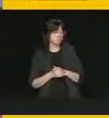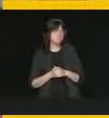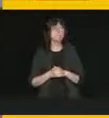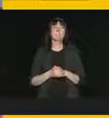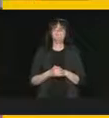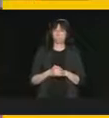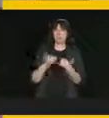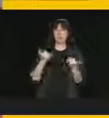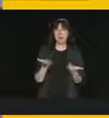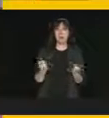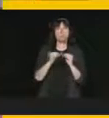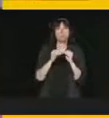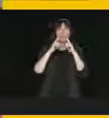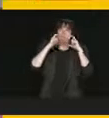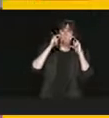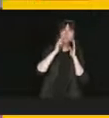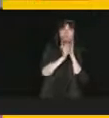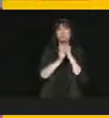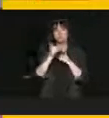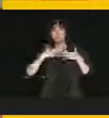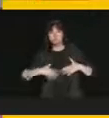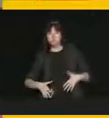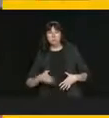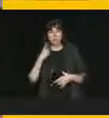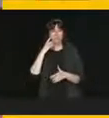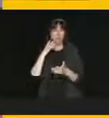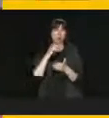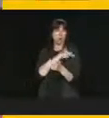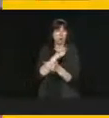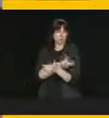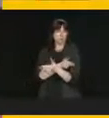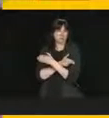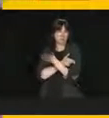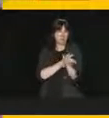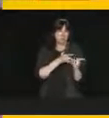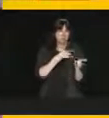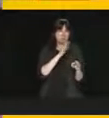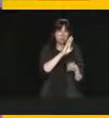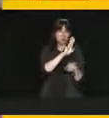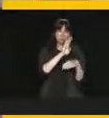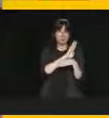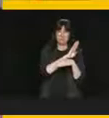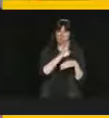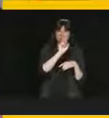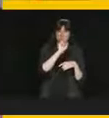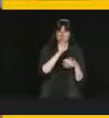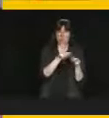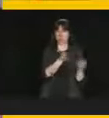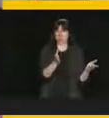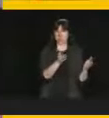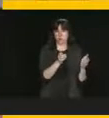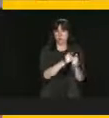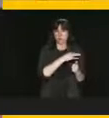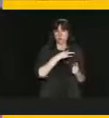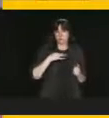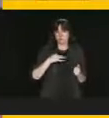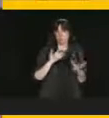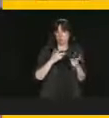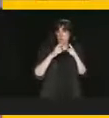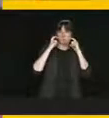of personal protective equipment for the frontline workers. I'm wondering, do you expect businesses to chase PPP as well now that the reopening of the economy